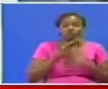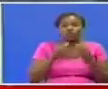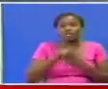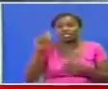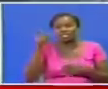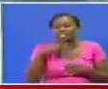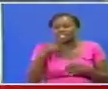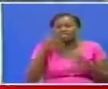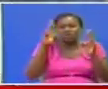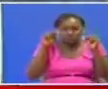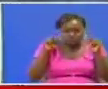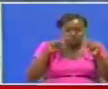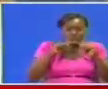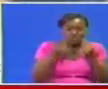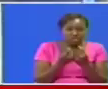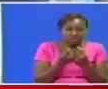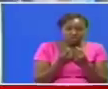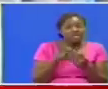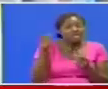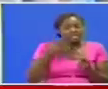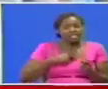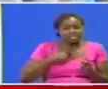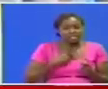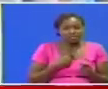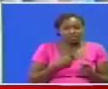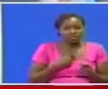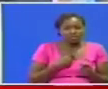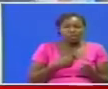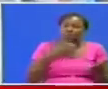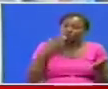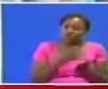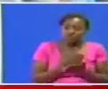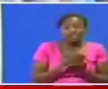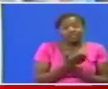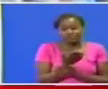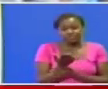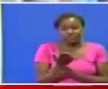say no to the tribe, wa Kenya wenzangu, ukweli wa mambo ndio huo.